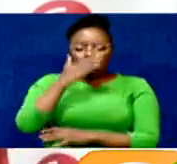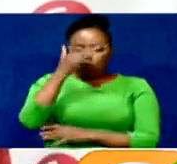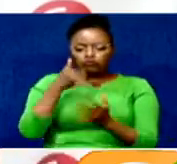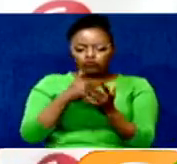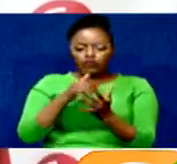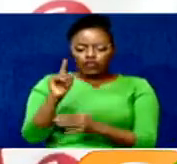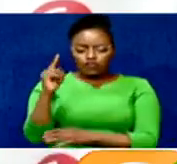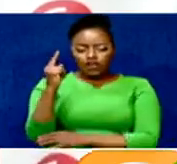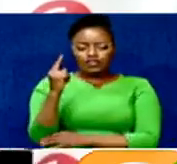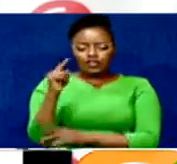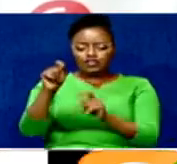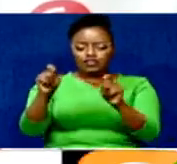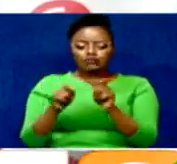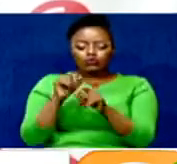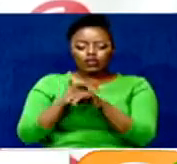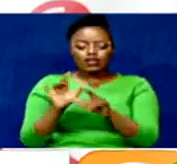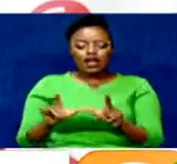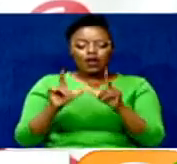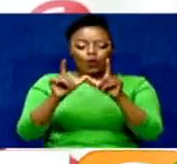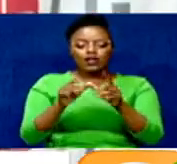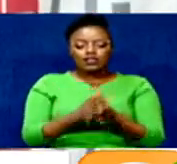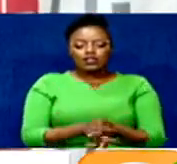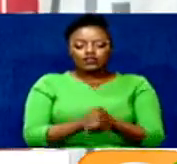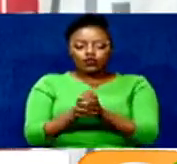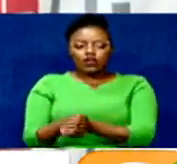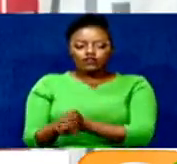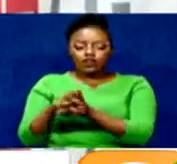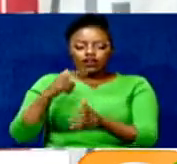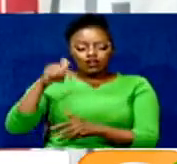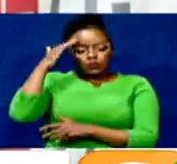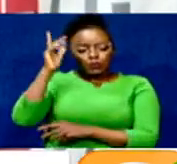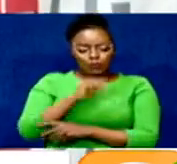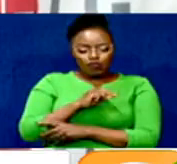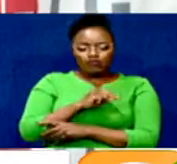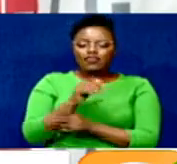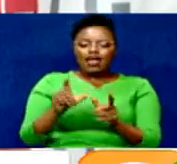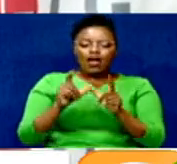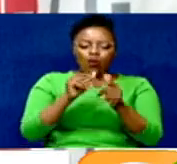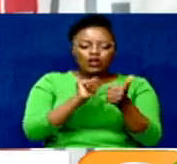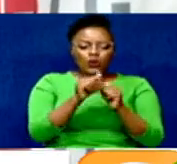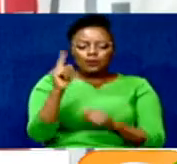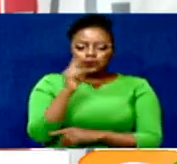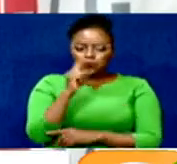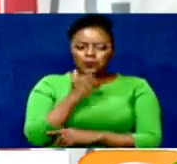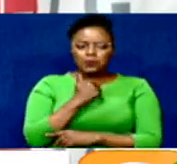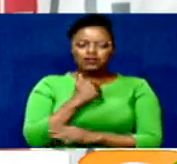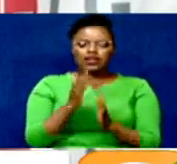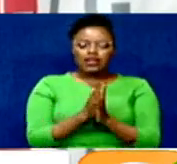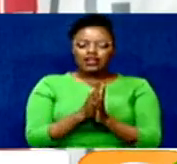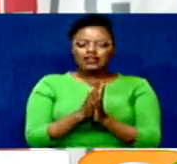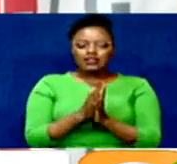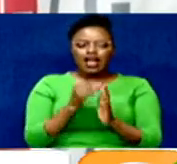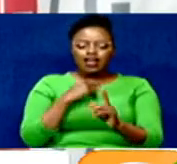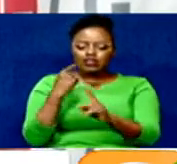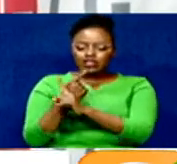among the first to get this award in volleyball. We know the award was very competitive and very different. We